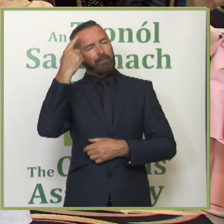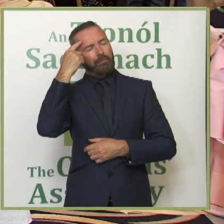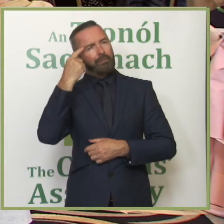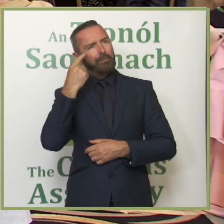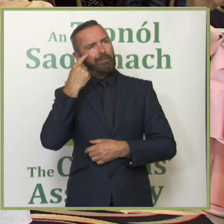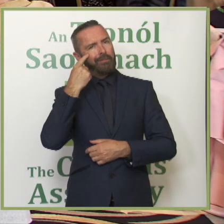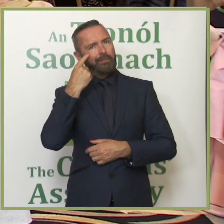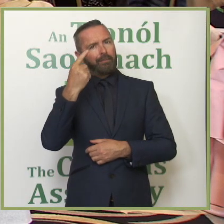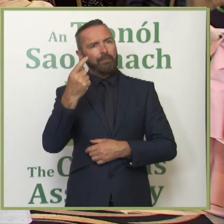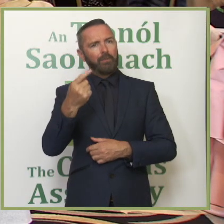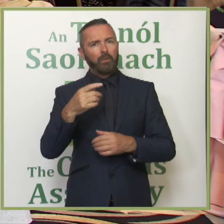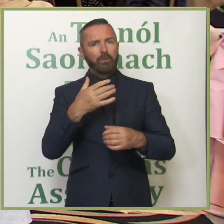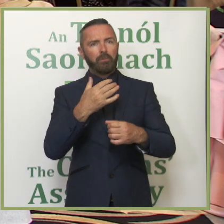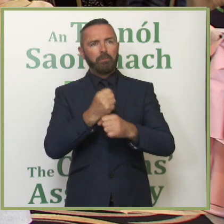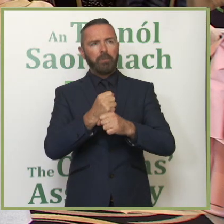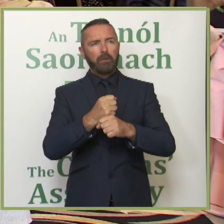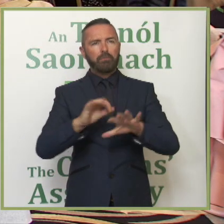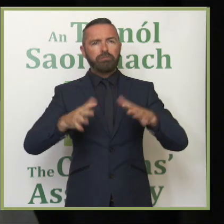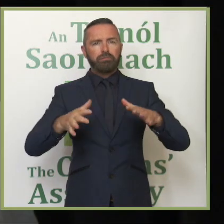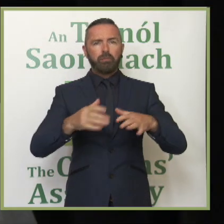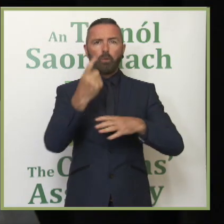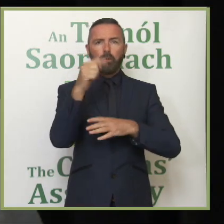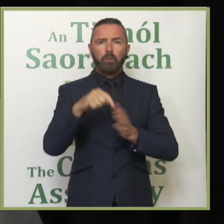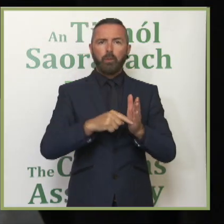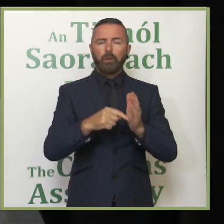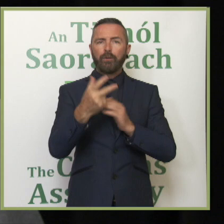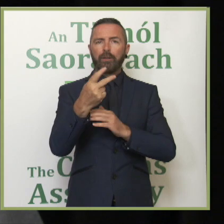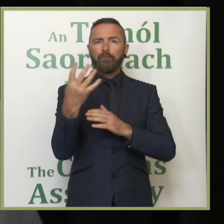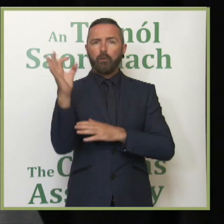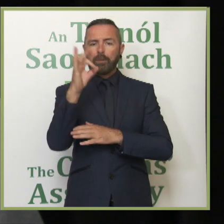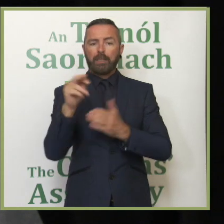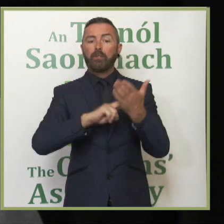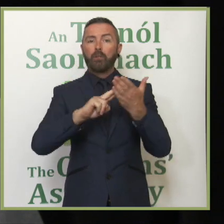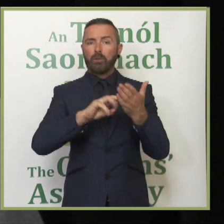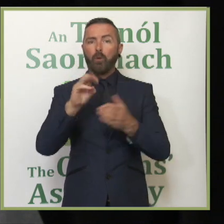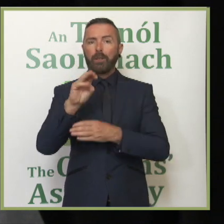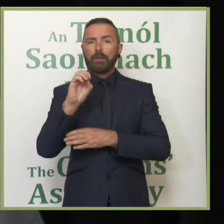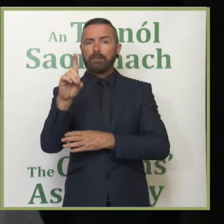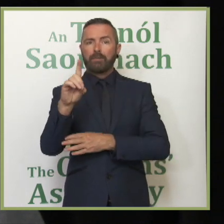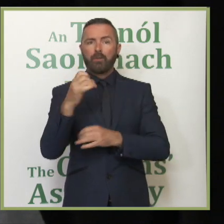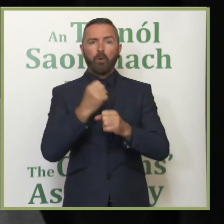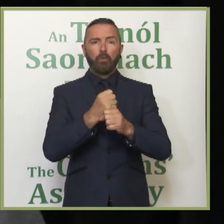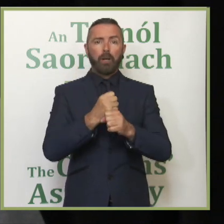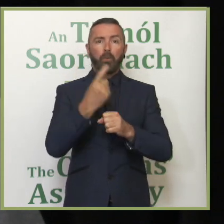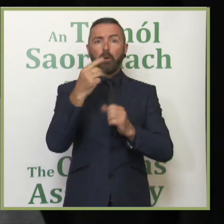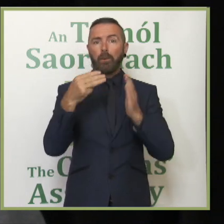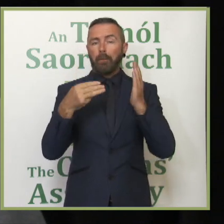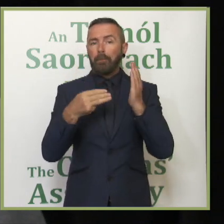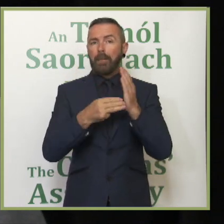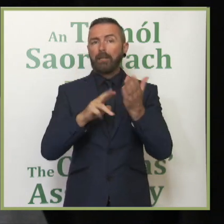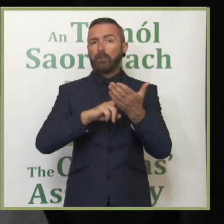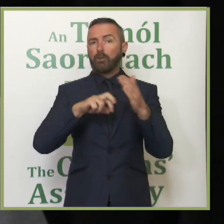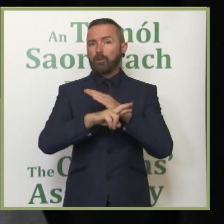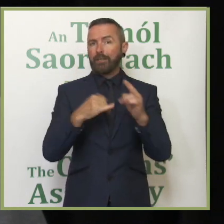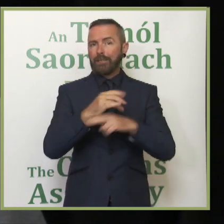high-risk opioid use is about 0.34% for the EU adult population, or about 1 million high-risk opioid users in